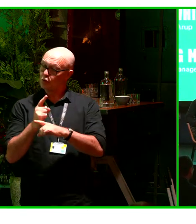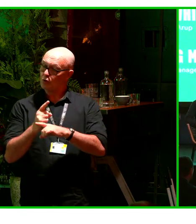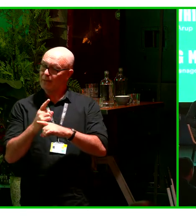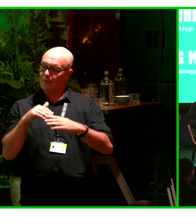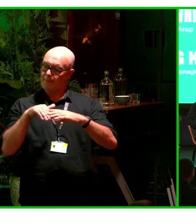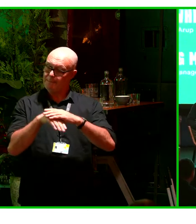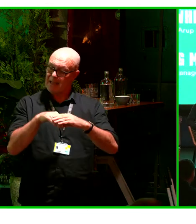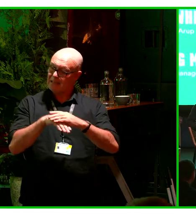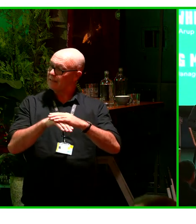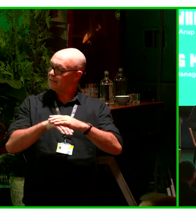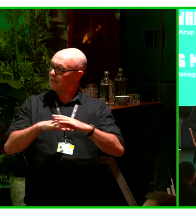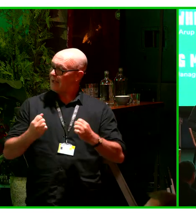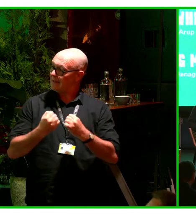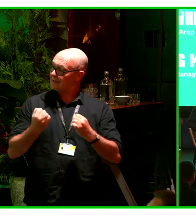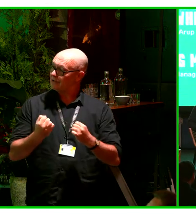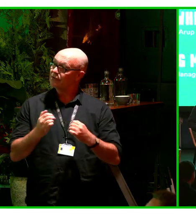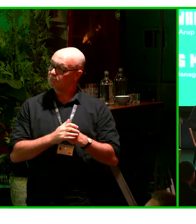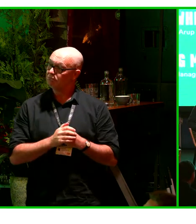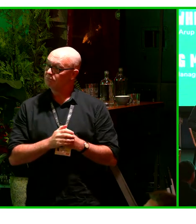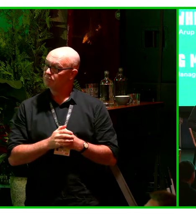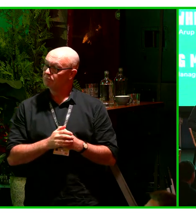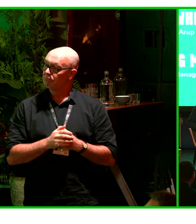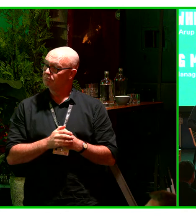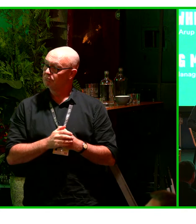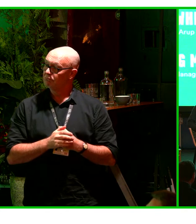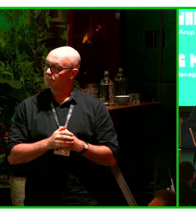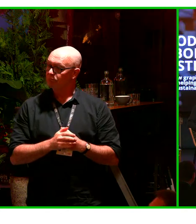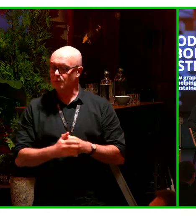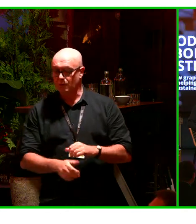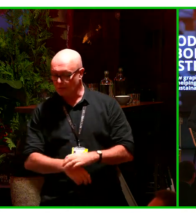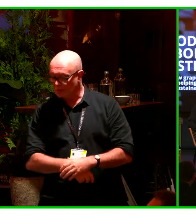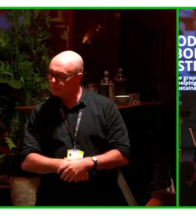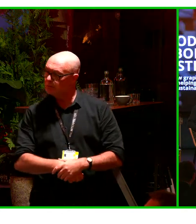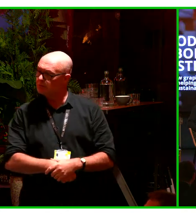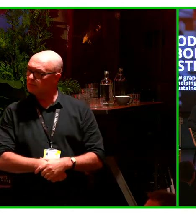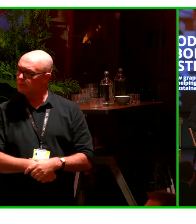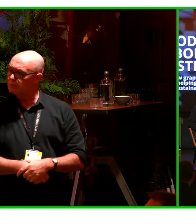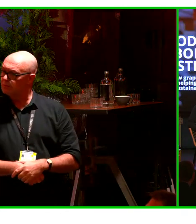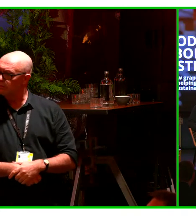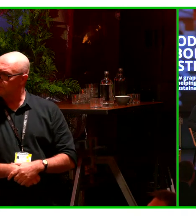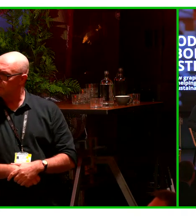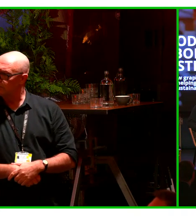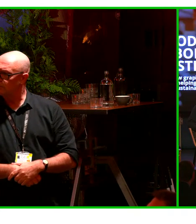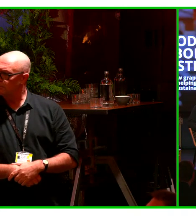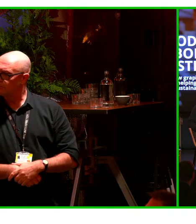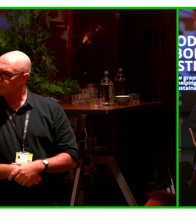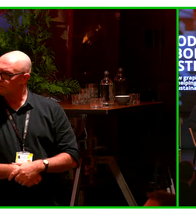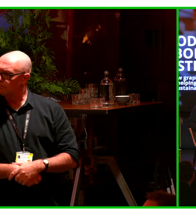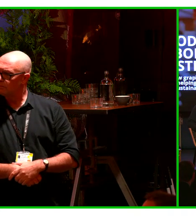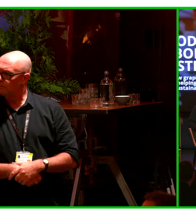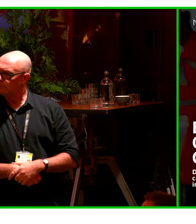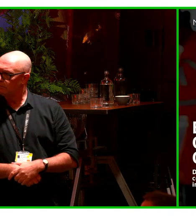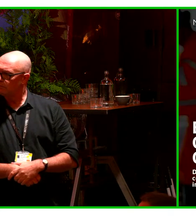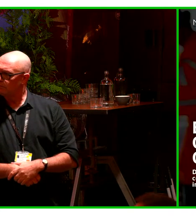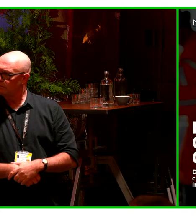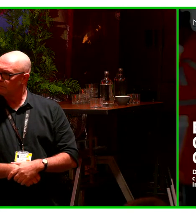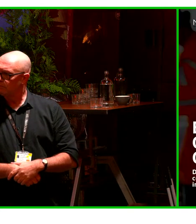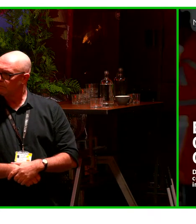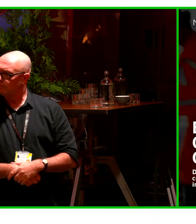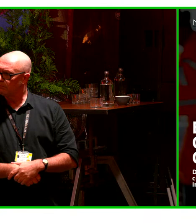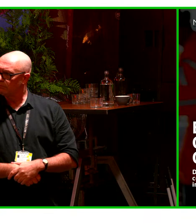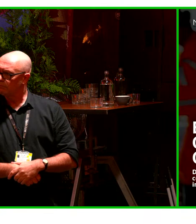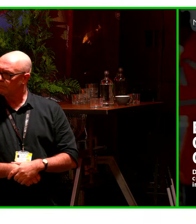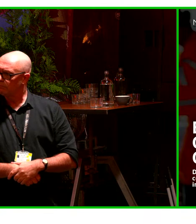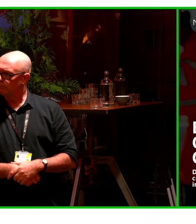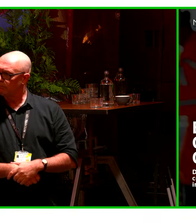buildings construction. Thank you. I'm Alex McDermott. I'm the co-founder of Nationwide Engineering and Concrete Team. So